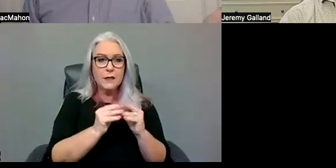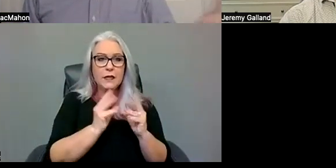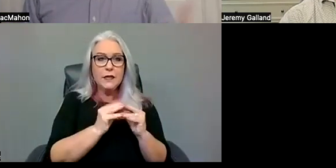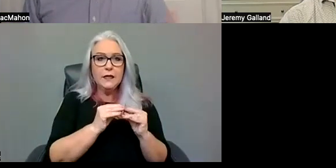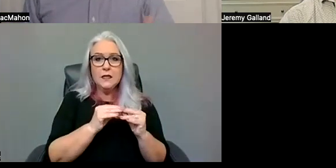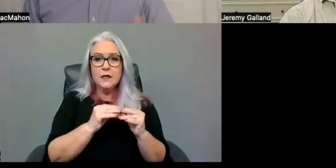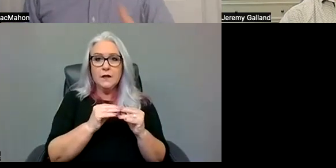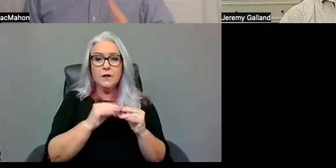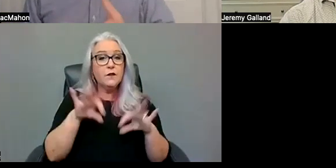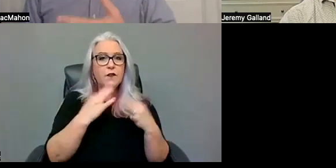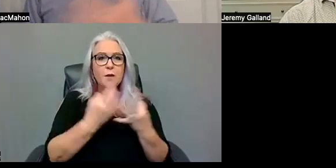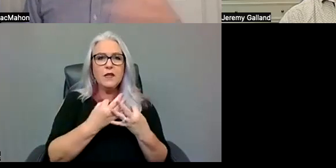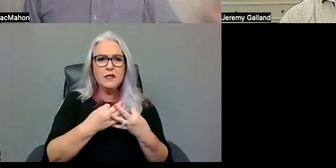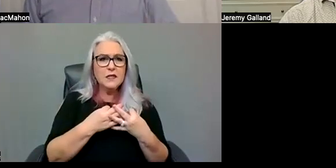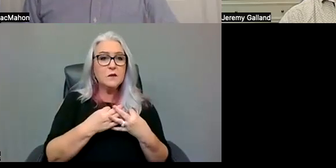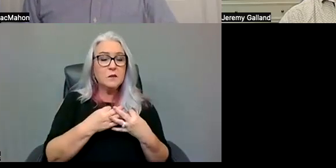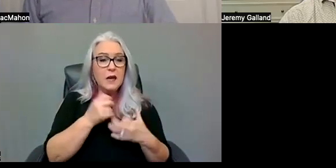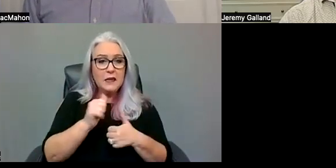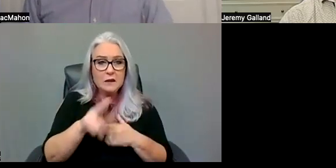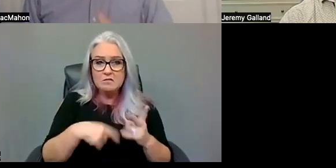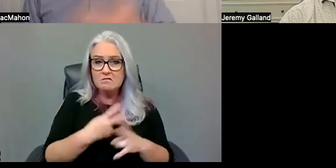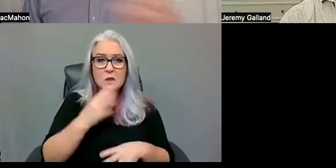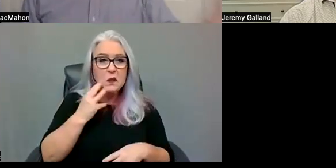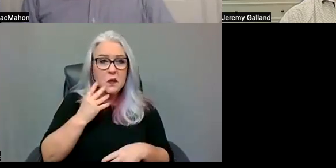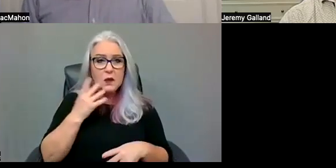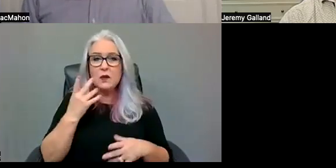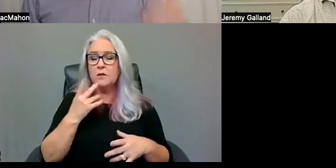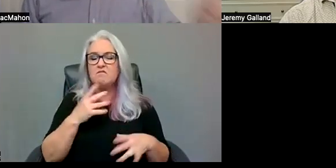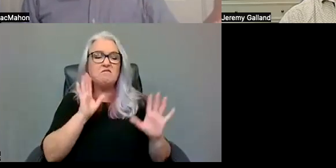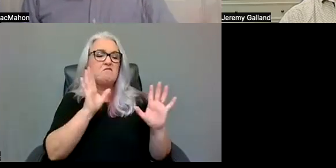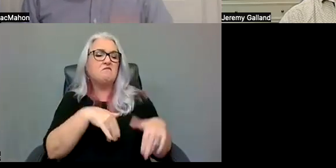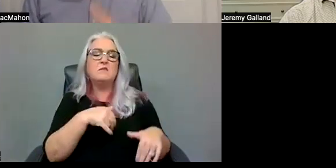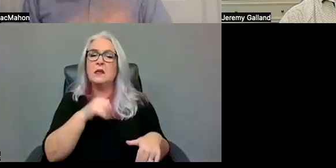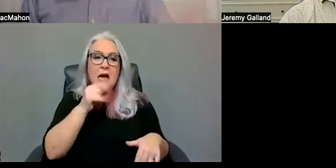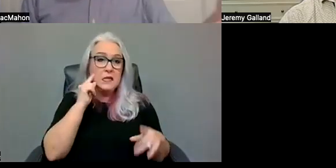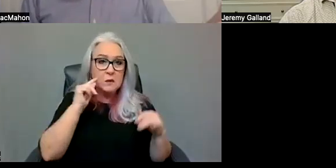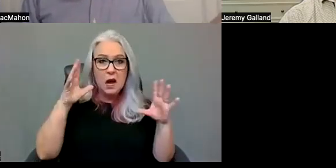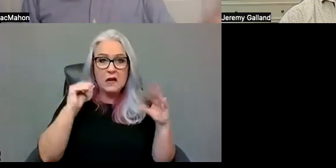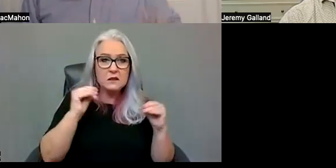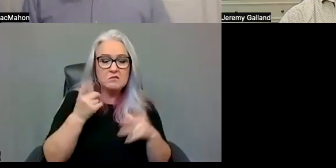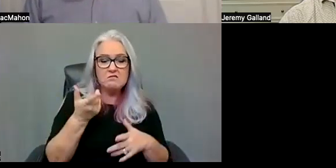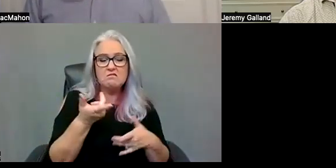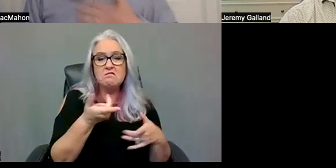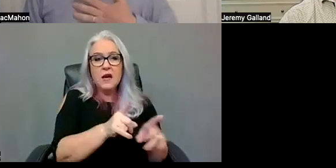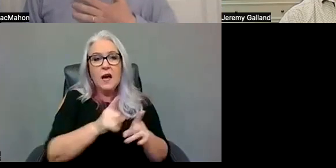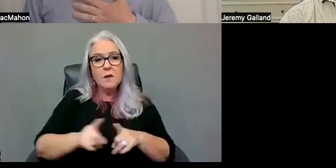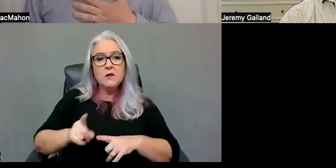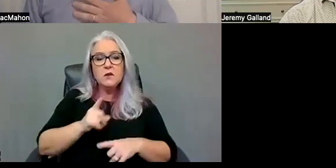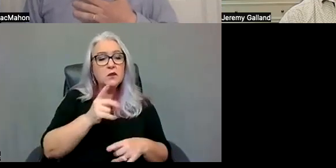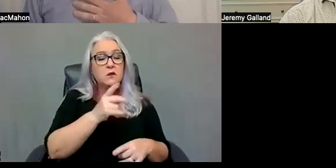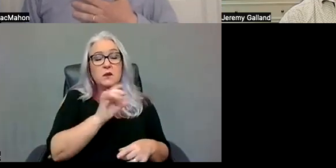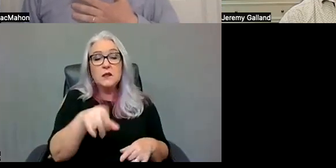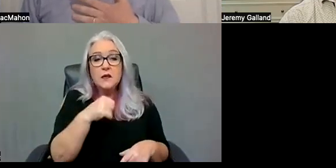shrugging and saying, not a surprise, this stuff happens, particularly happens in the middle school, but it happens across the board.